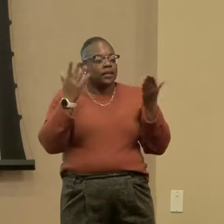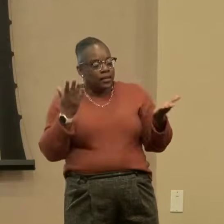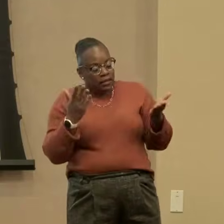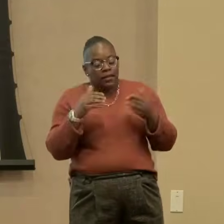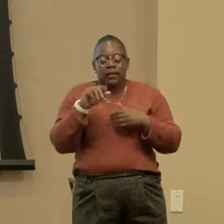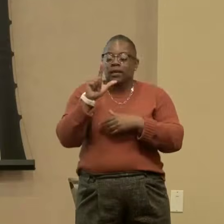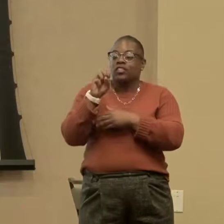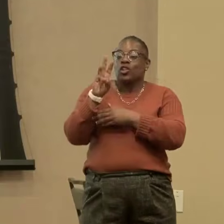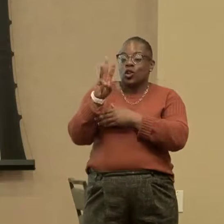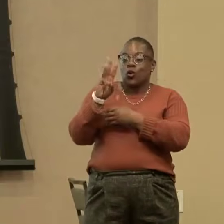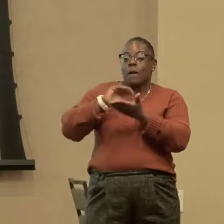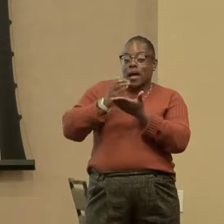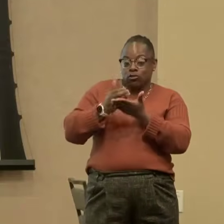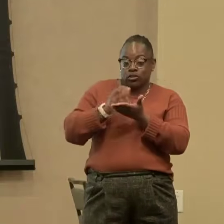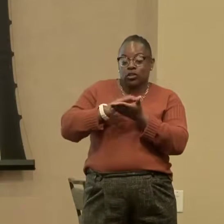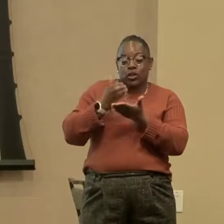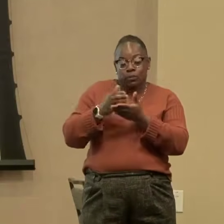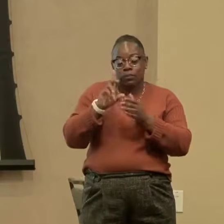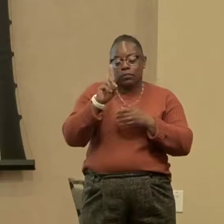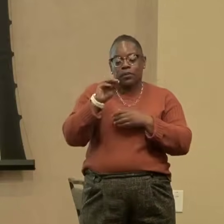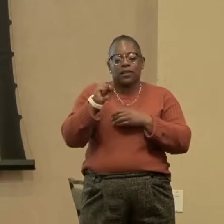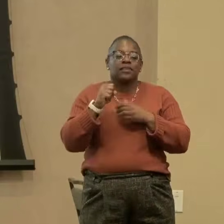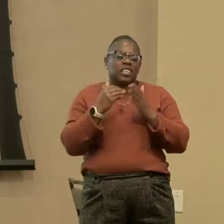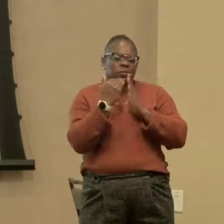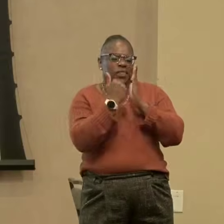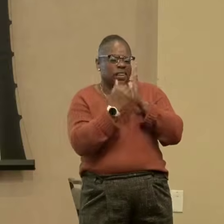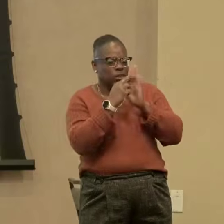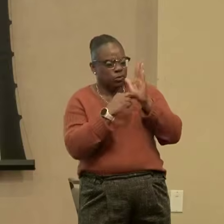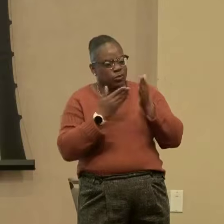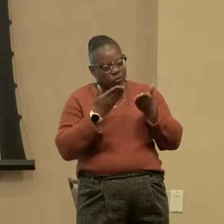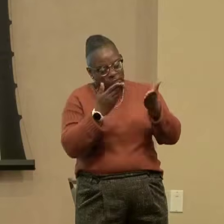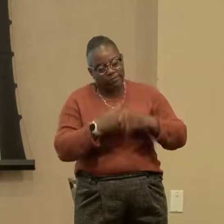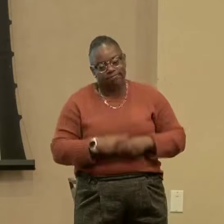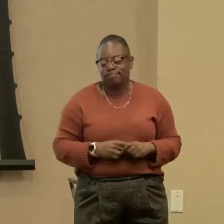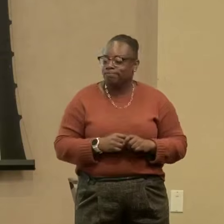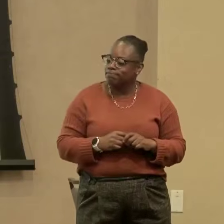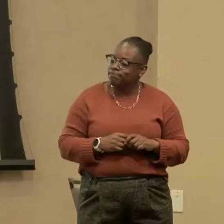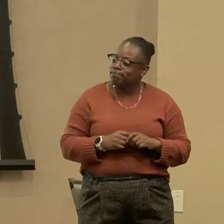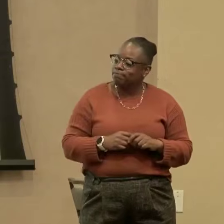the lowest effective dose. That's what the guidelines recommend.